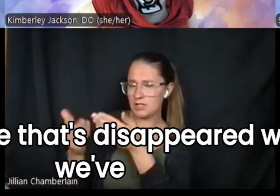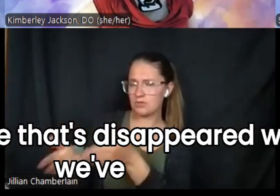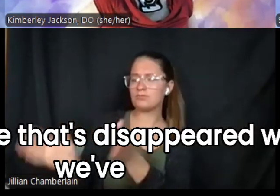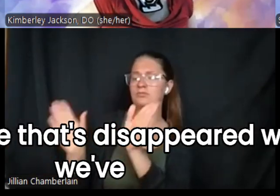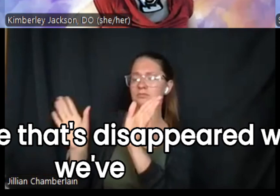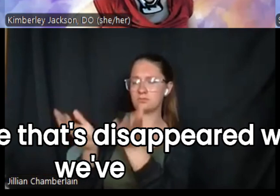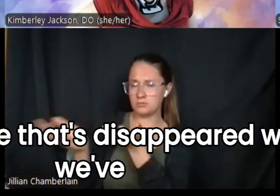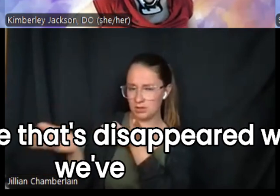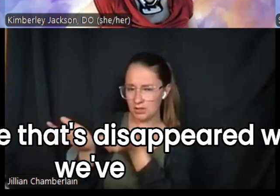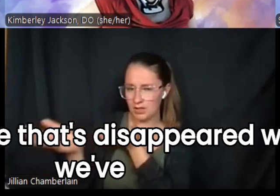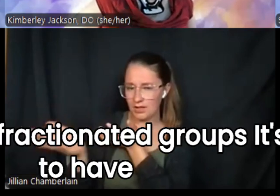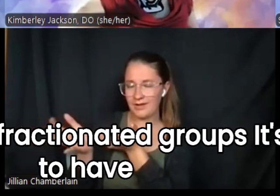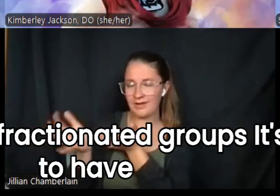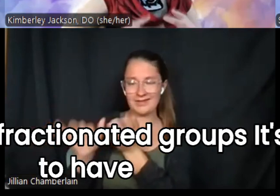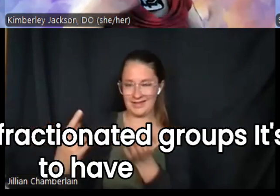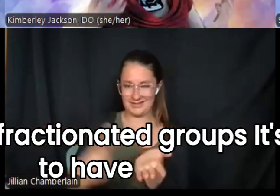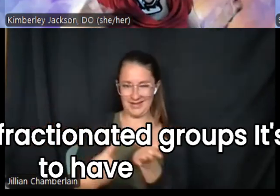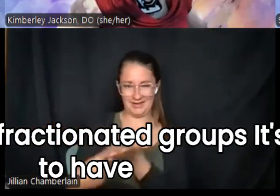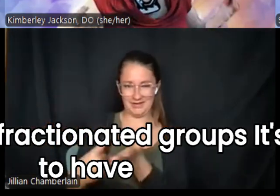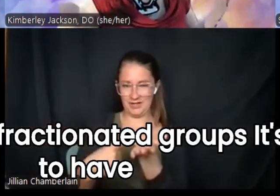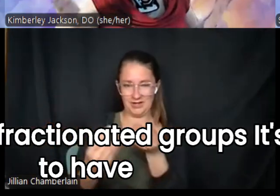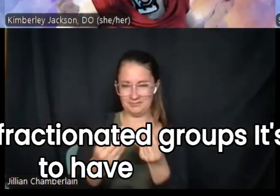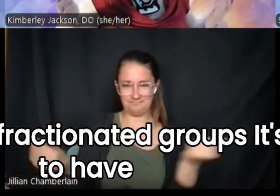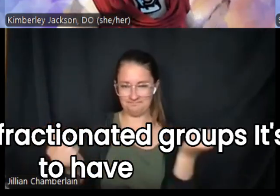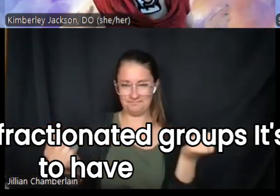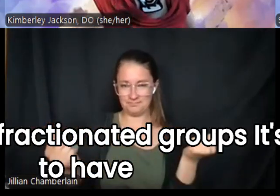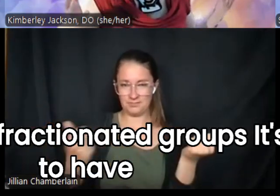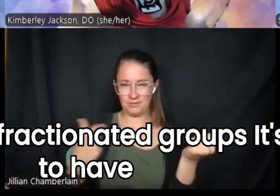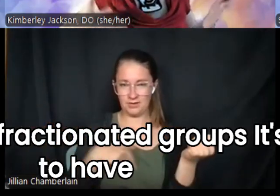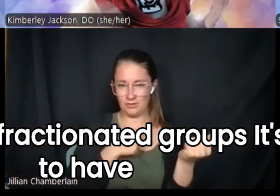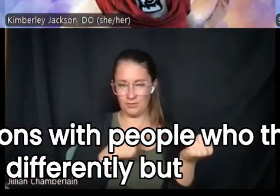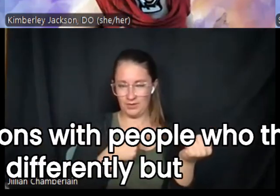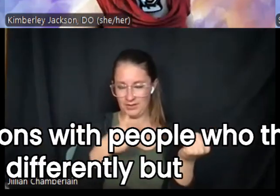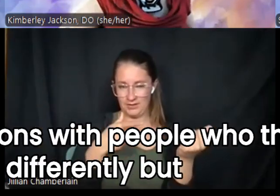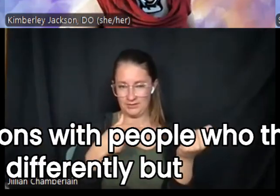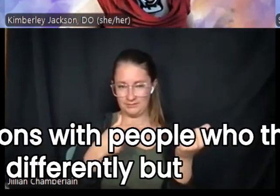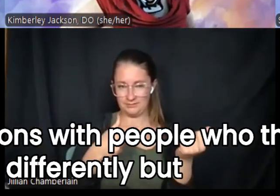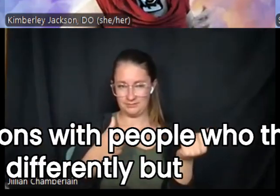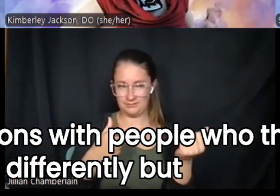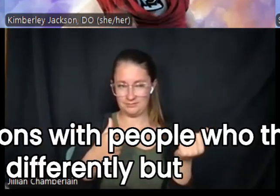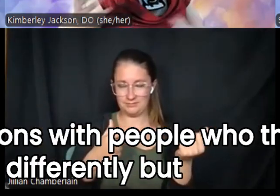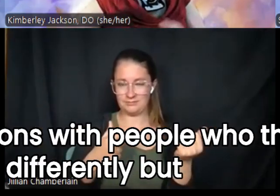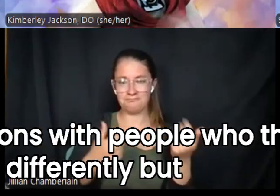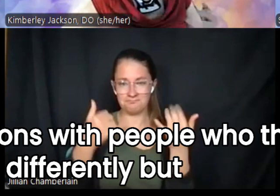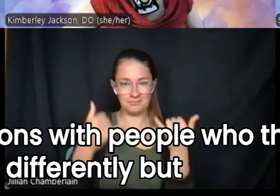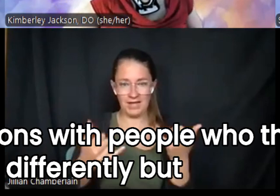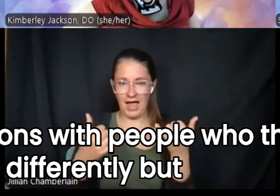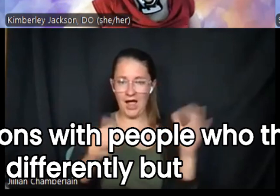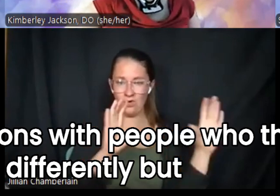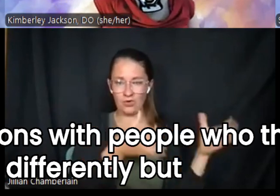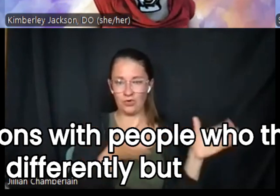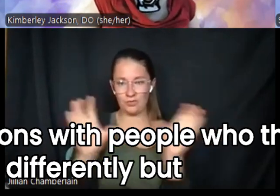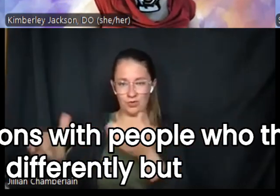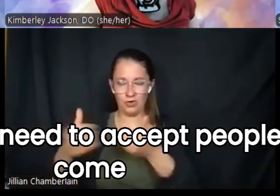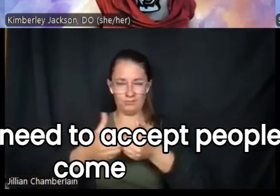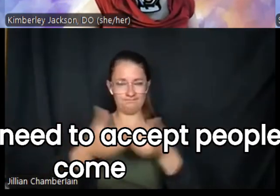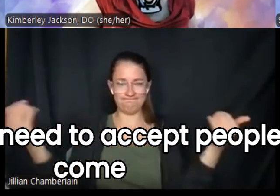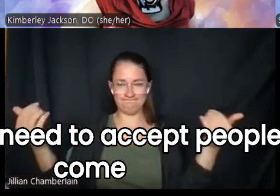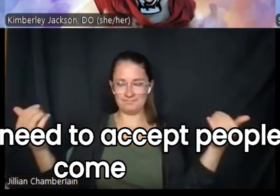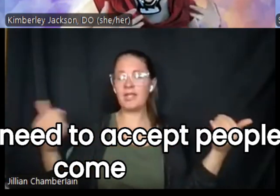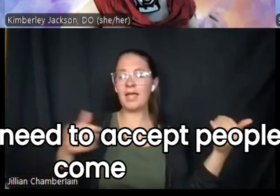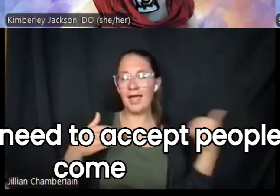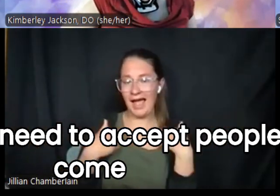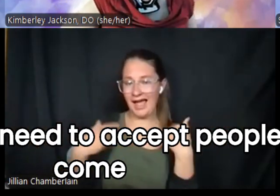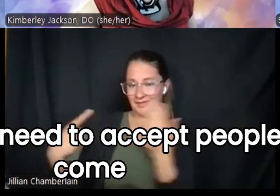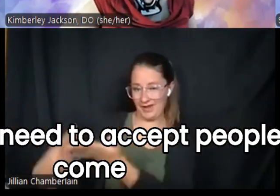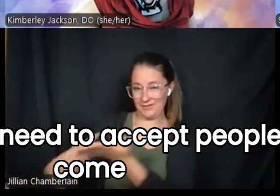that's disappeared, where we've become such factionated groups. It's hard to have conversations with people who think differently, but we really